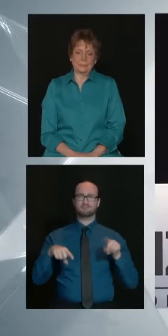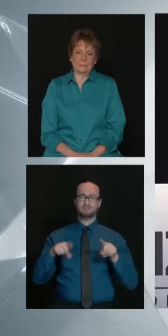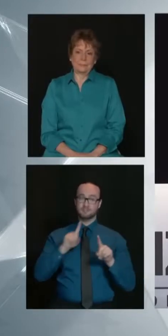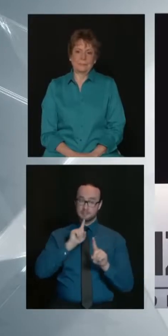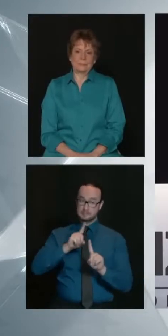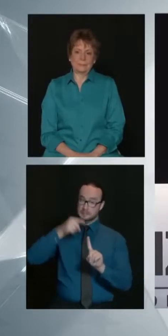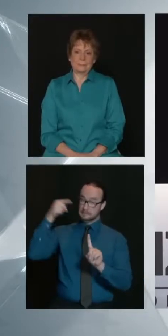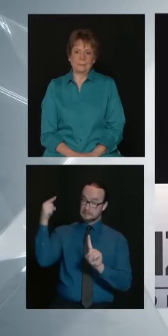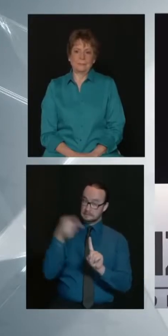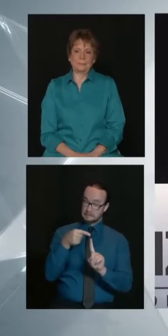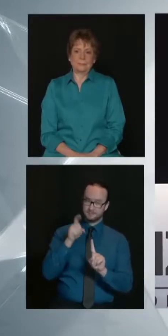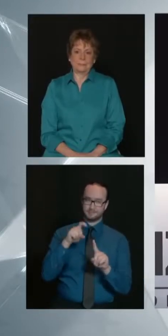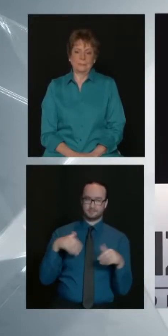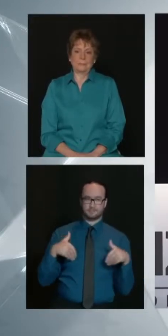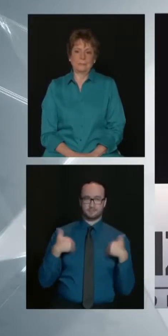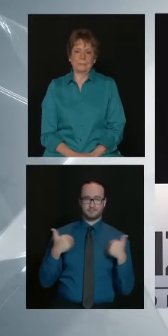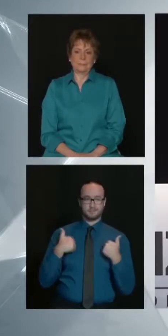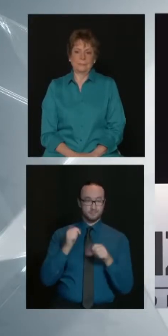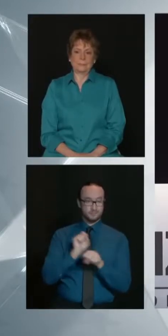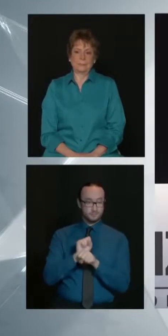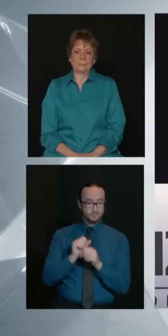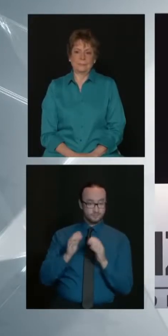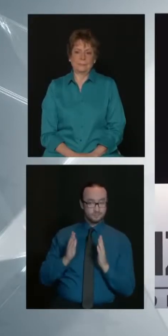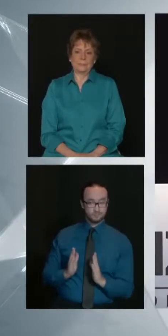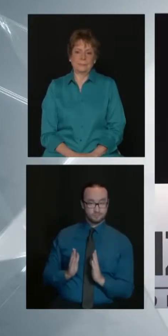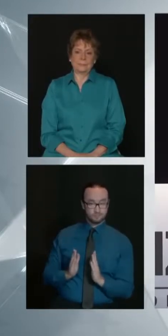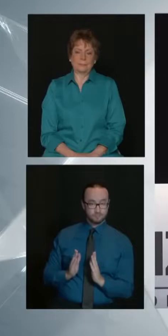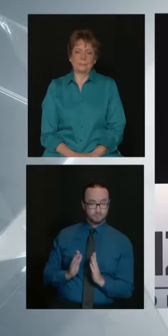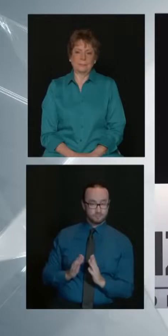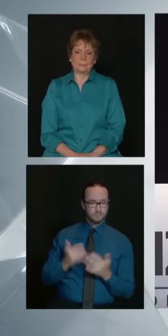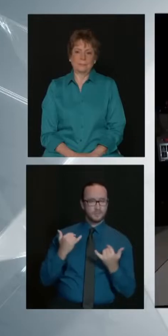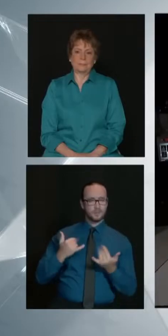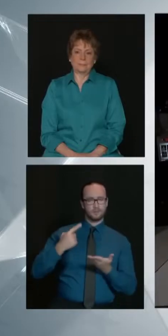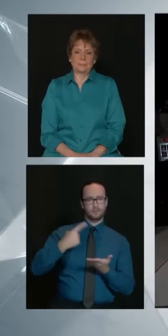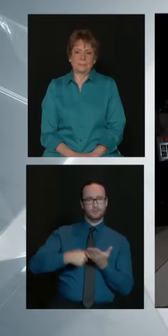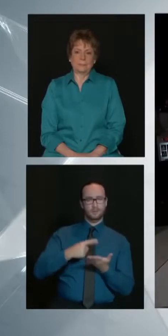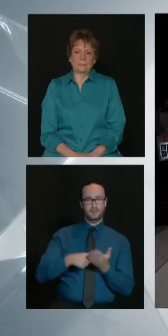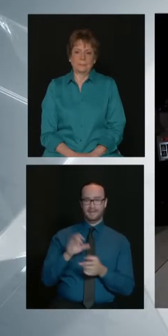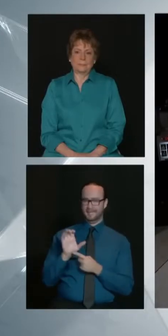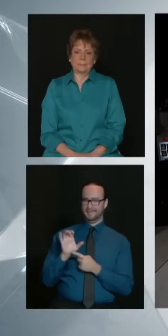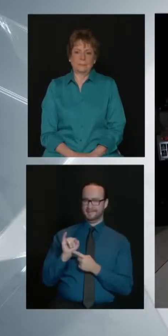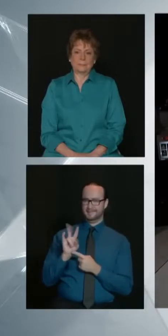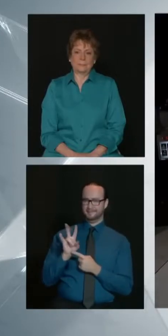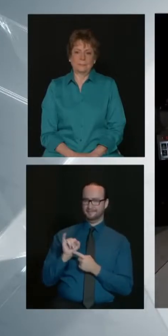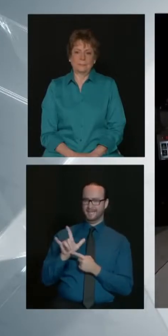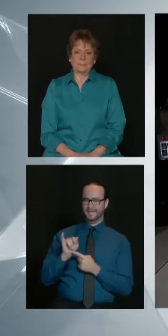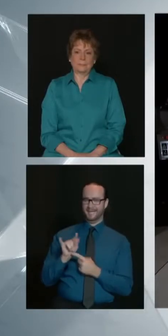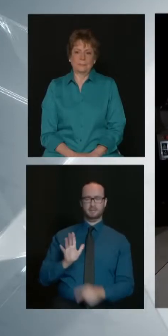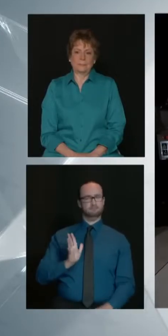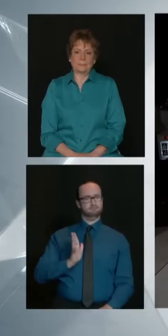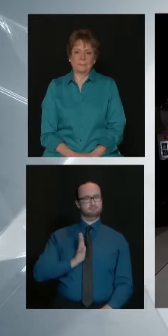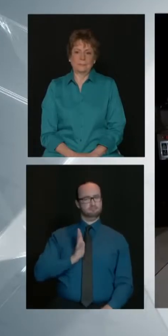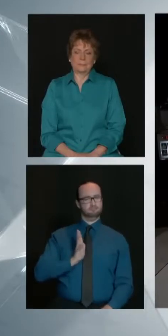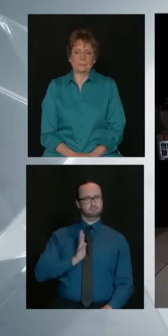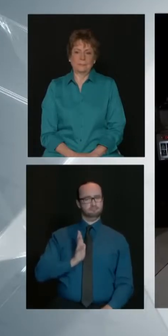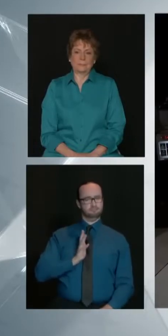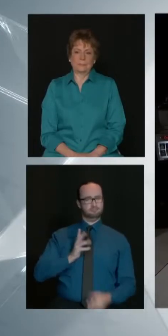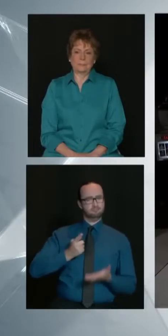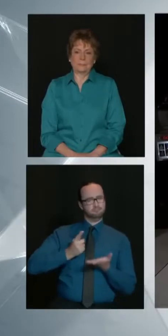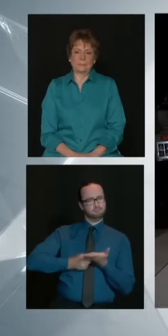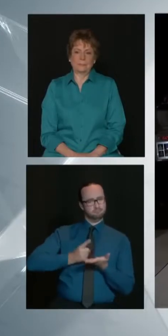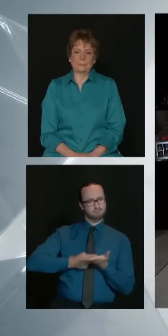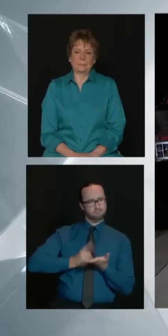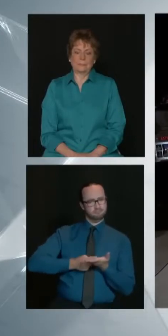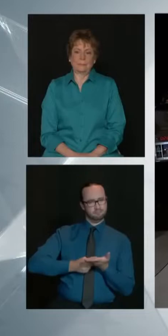We need to get back to civility. We shouldn't be calling each other names and arguing across the aisle. I agree with what Senator